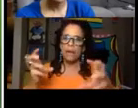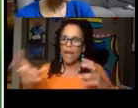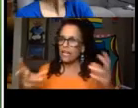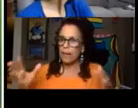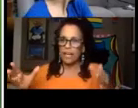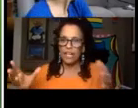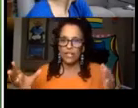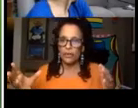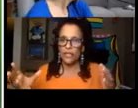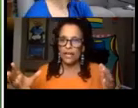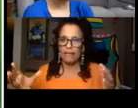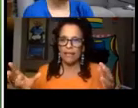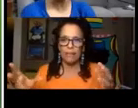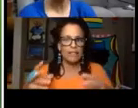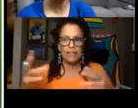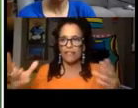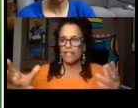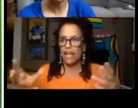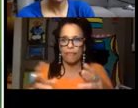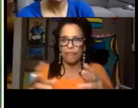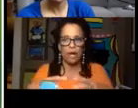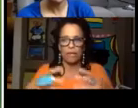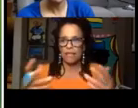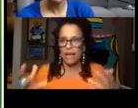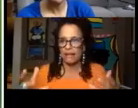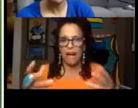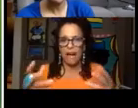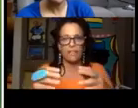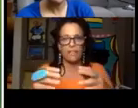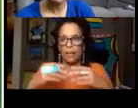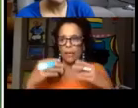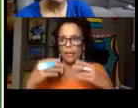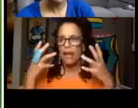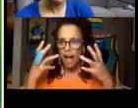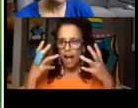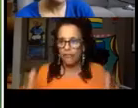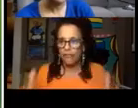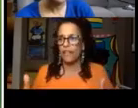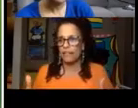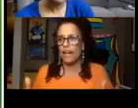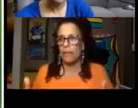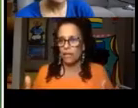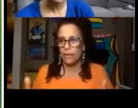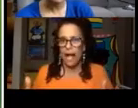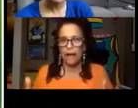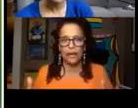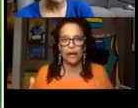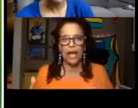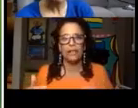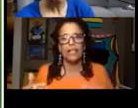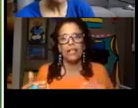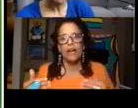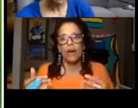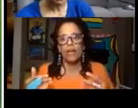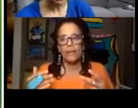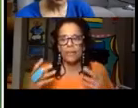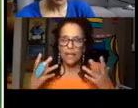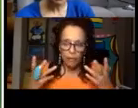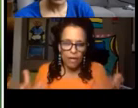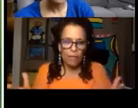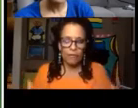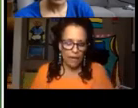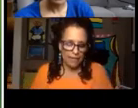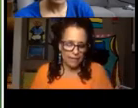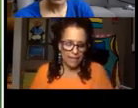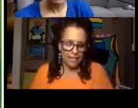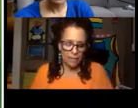And I was kind of picking and choosing some of these things I've said before and been saying a lot recently, but a few things that I wanted to put out there. And one